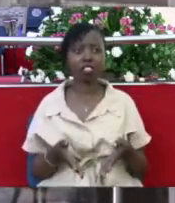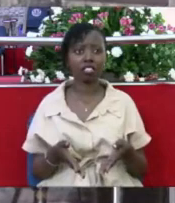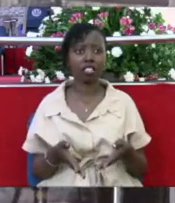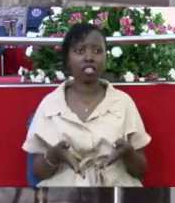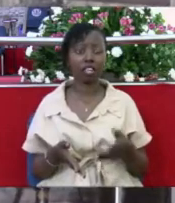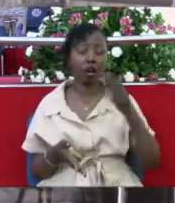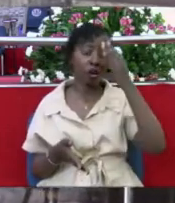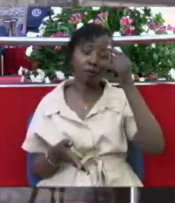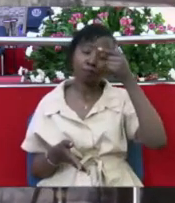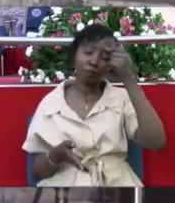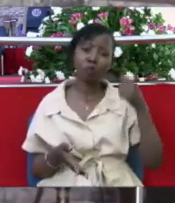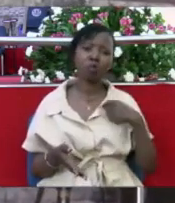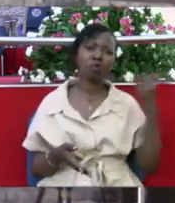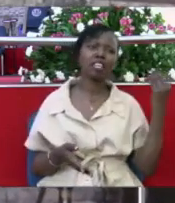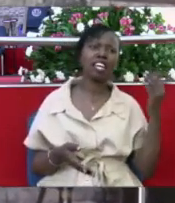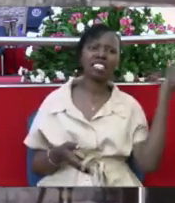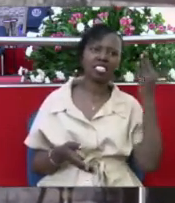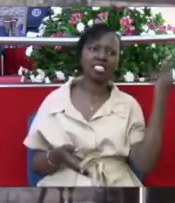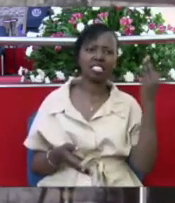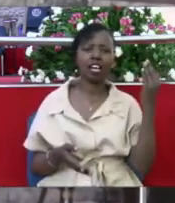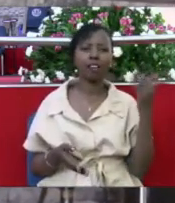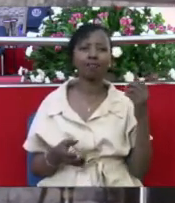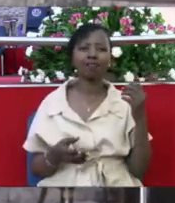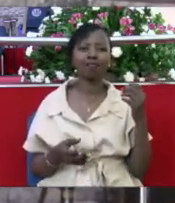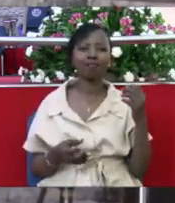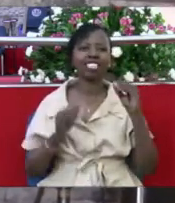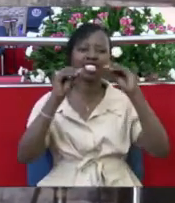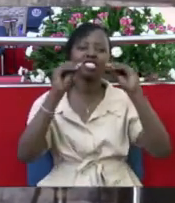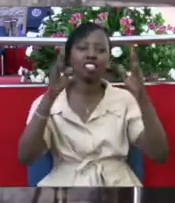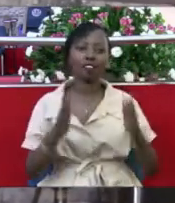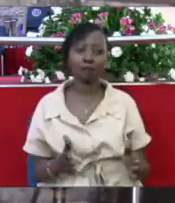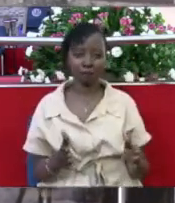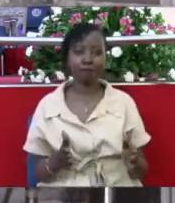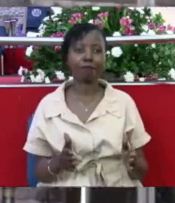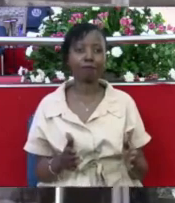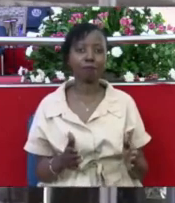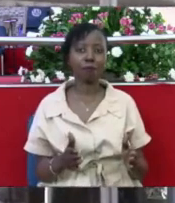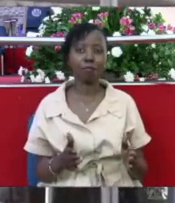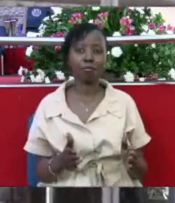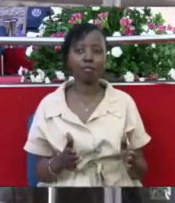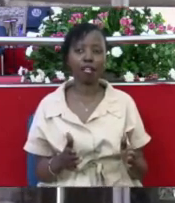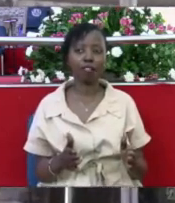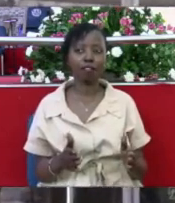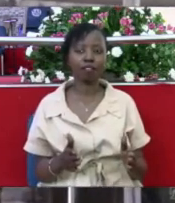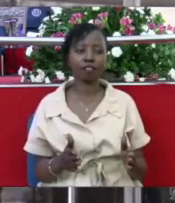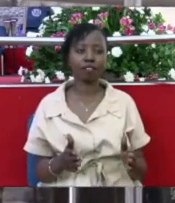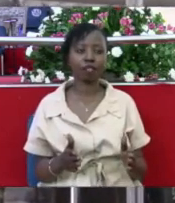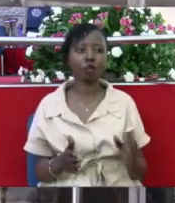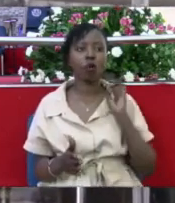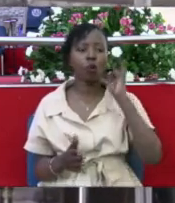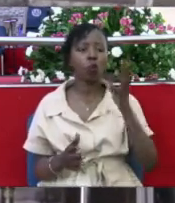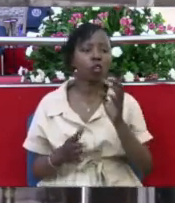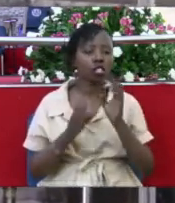the word and less a preacher, na kwa sababu mimi ni mwalimu wa neno, is we are going to tackle three parts. Tutaongea mambo